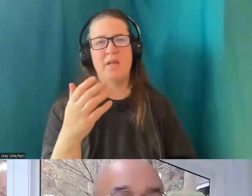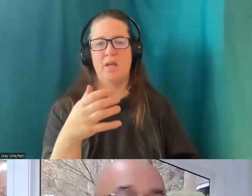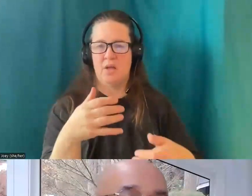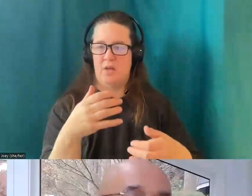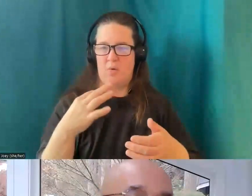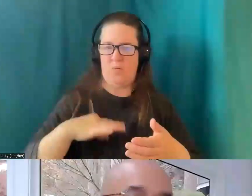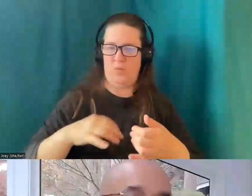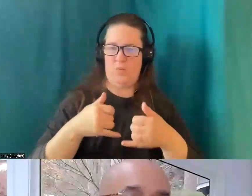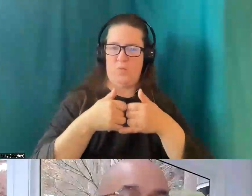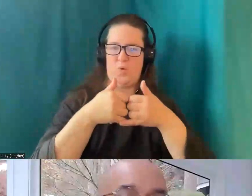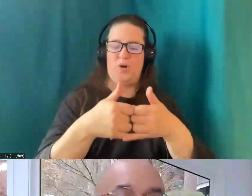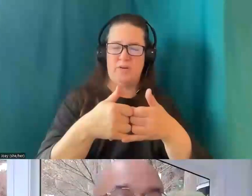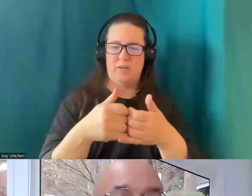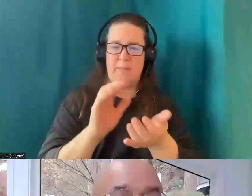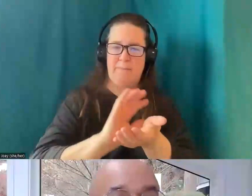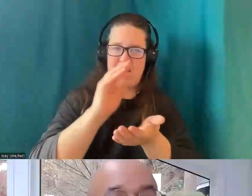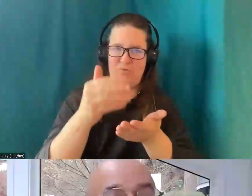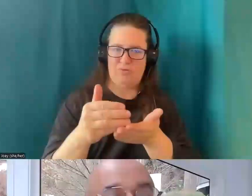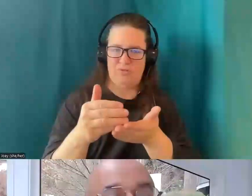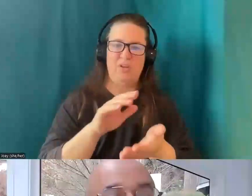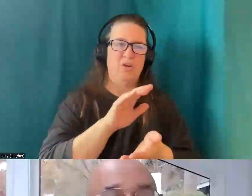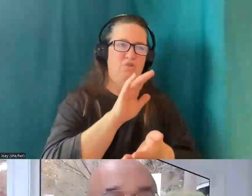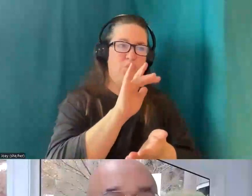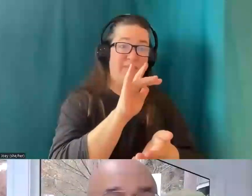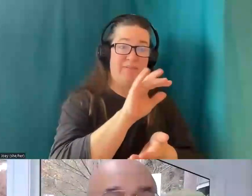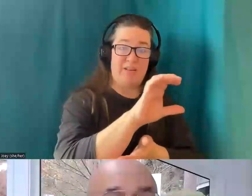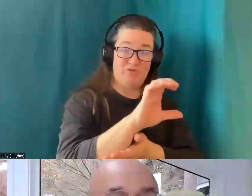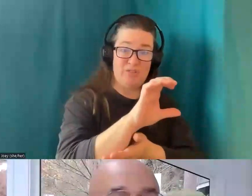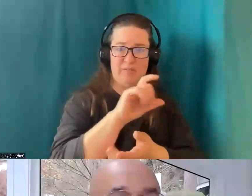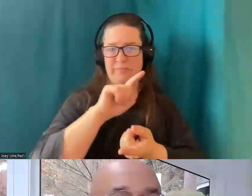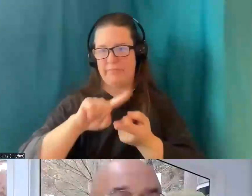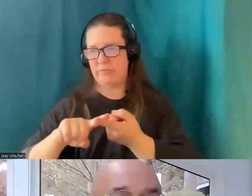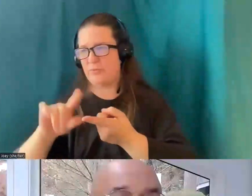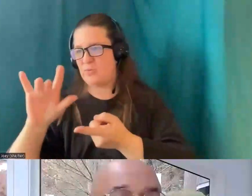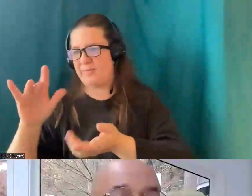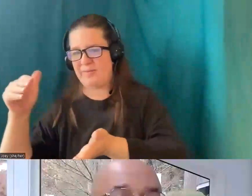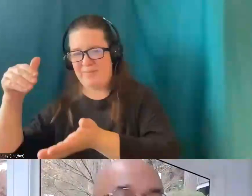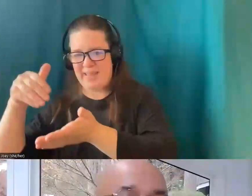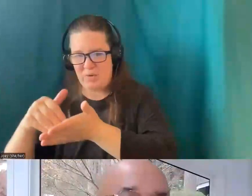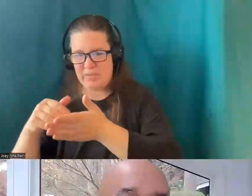range between $2,500 and $25,000 for the award. How will you determine who gets how much?